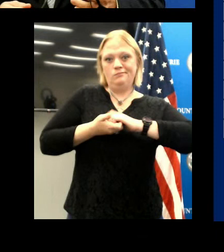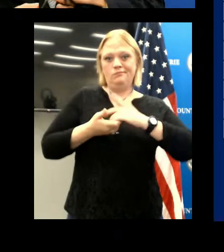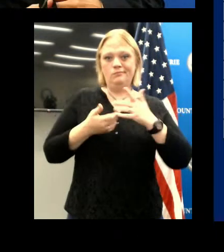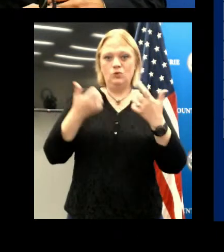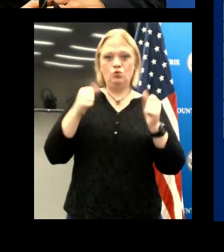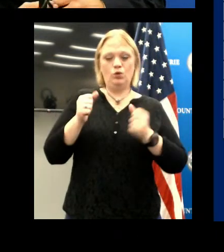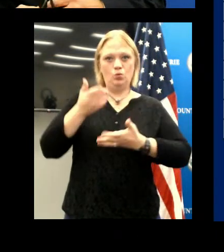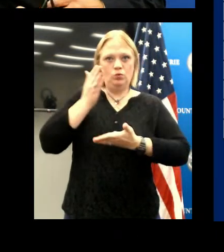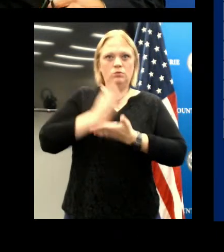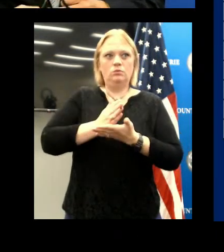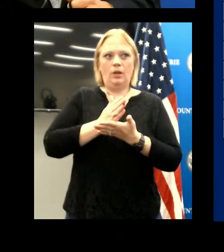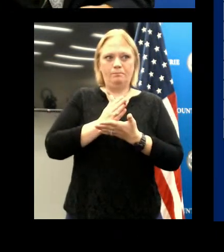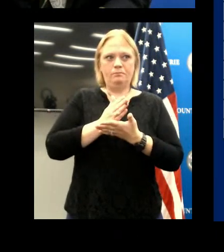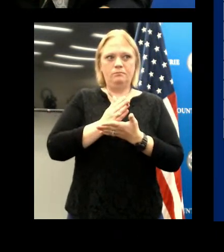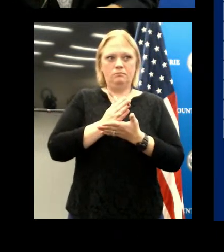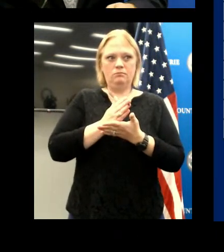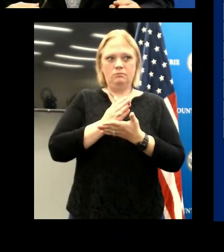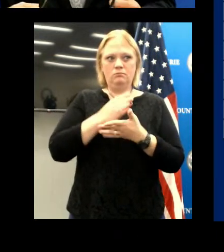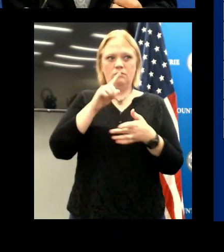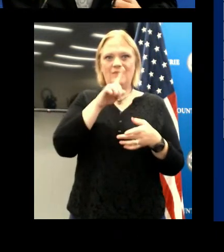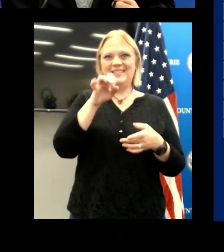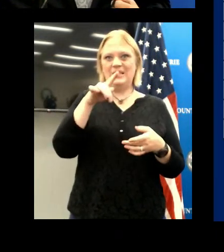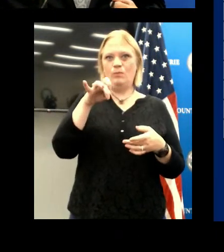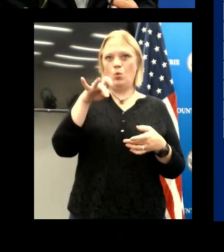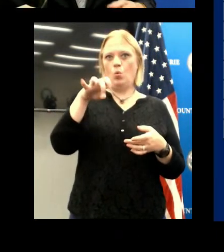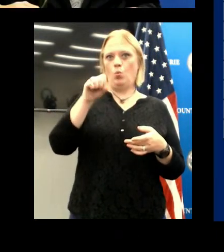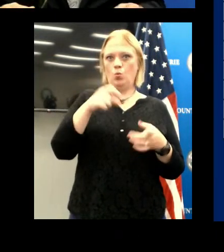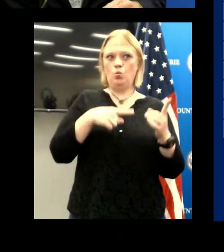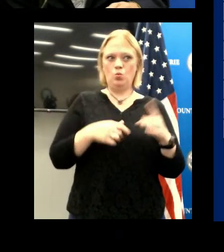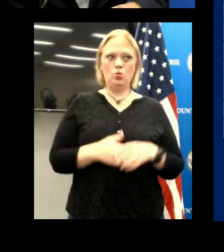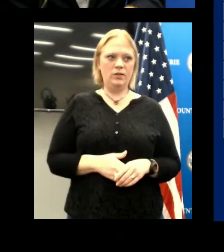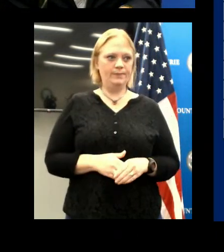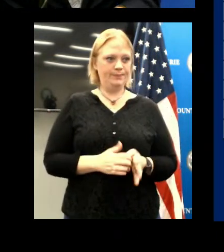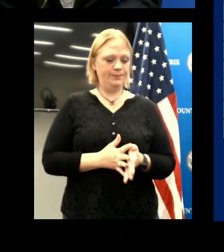stem the tide in these zip codes. So, Dr. Burstein. Thank you.